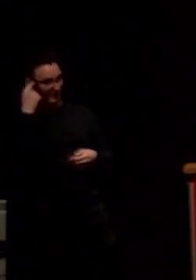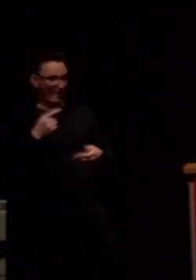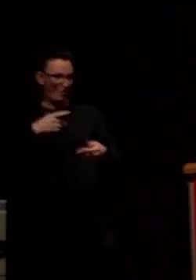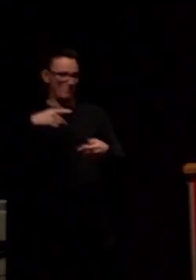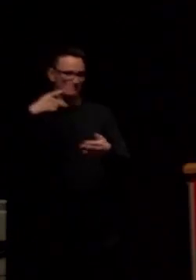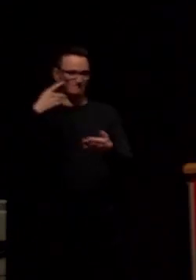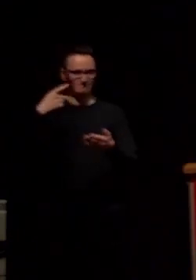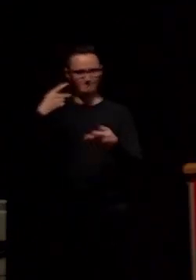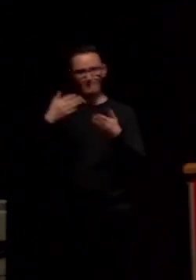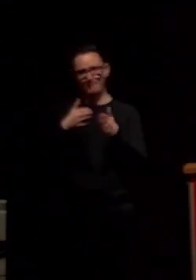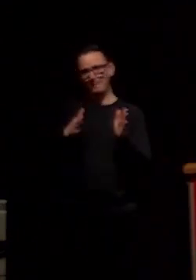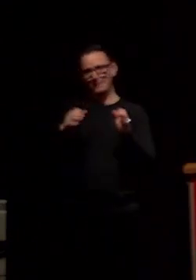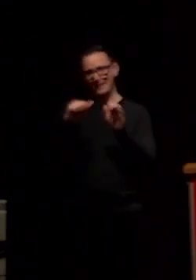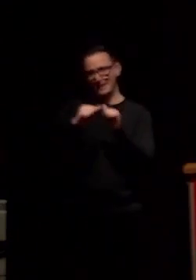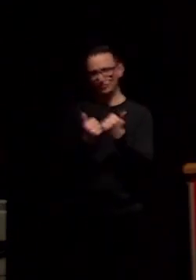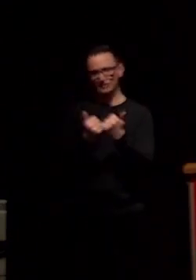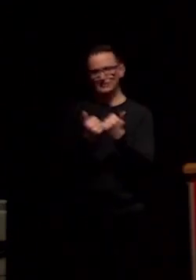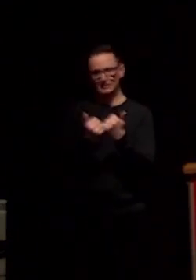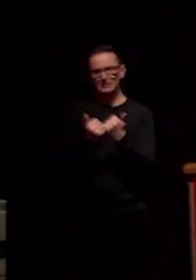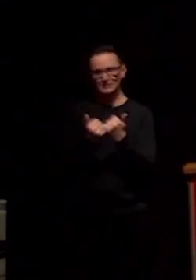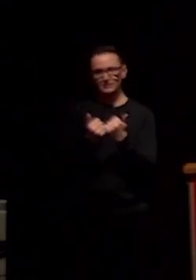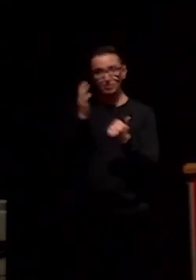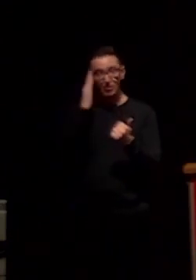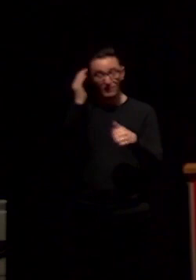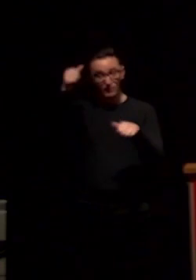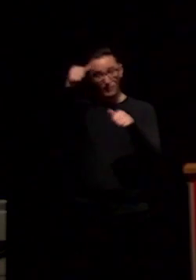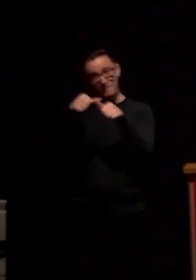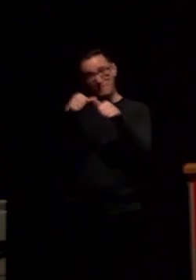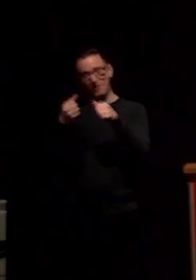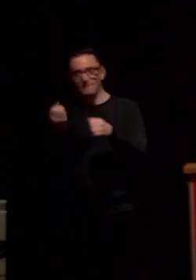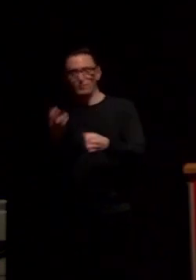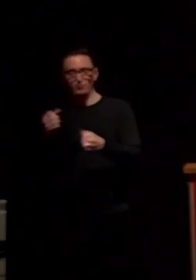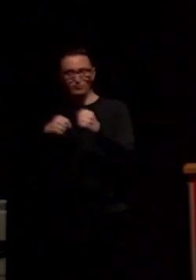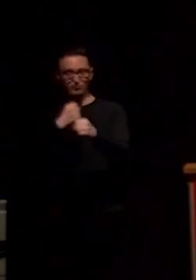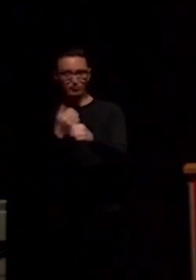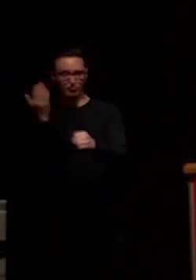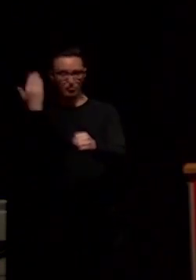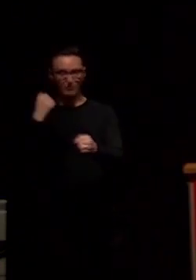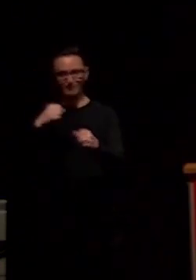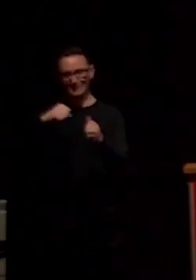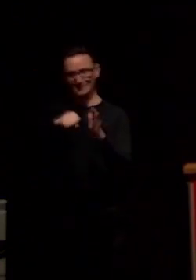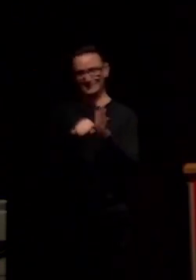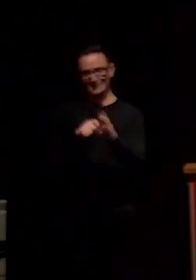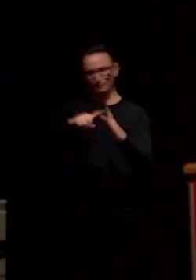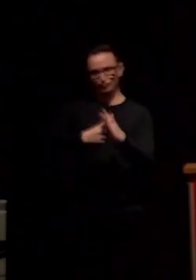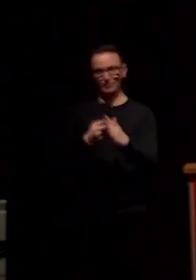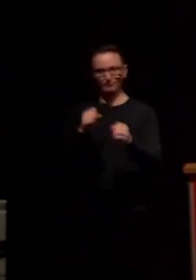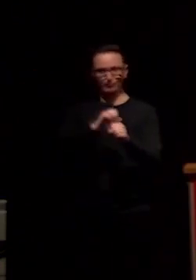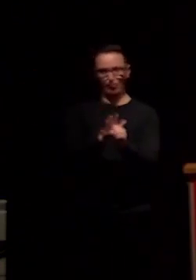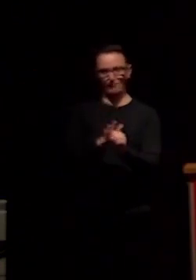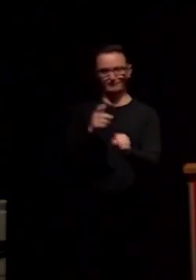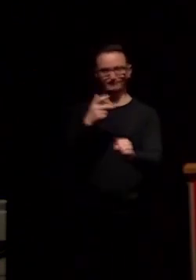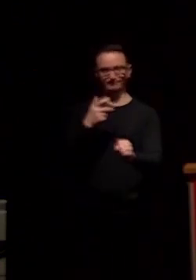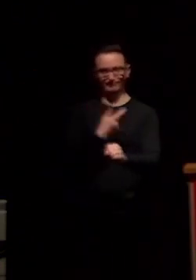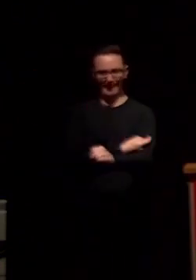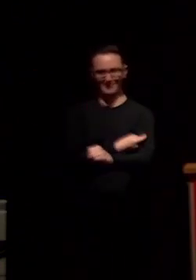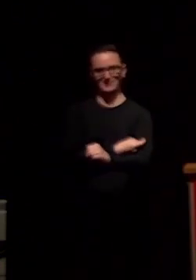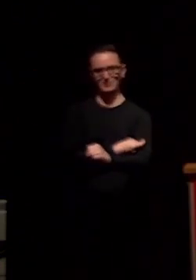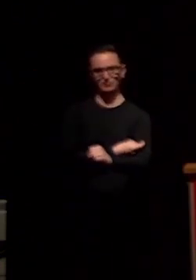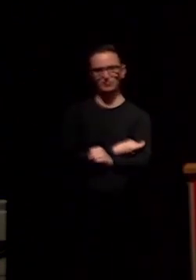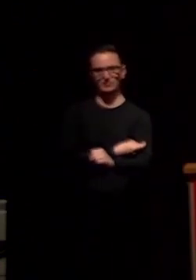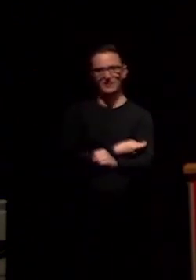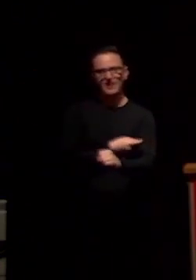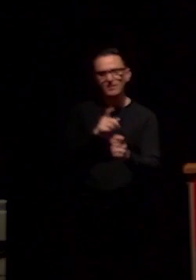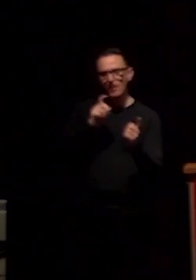challenging. So if you remember a couple of years ago when the state was doing COVID vaccinations and they were asking questions